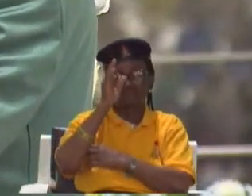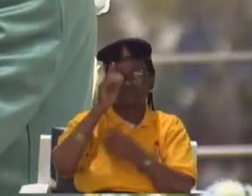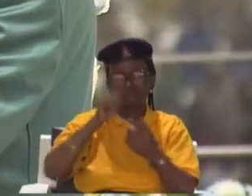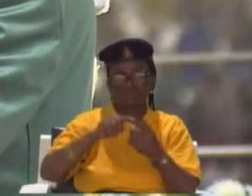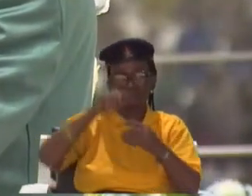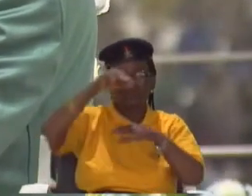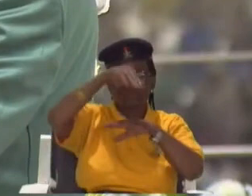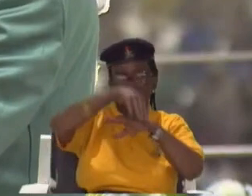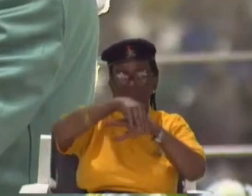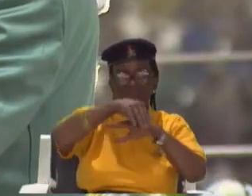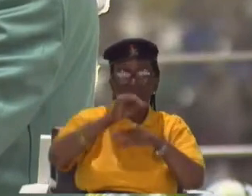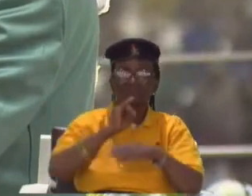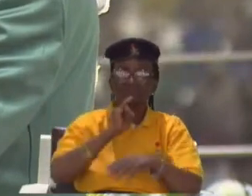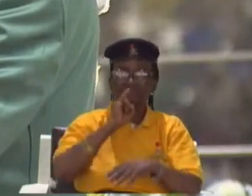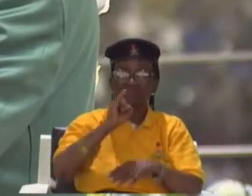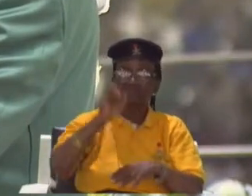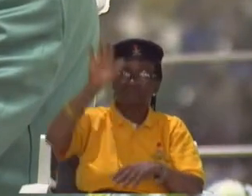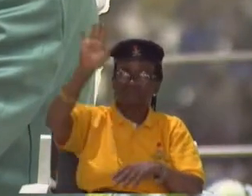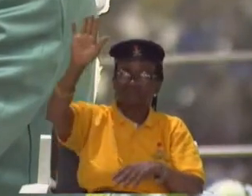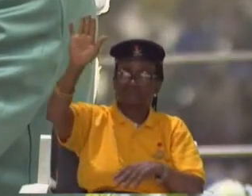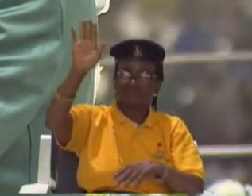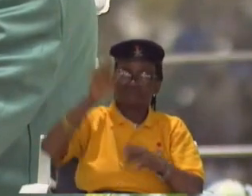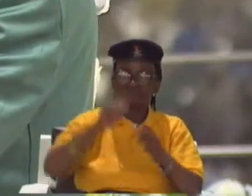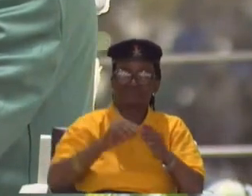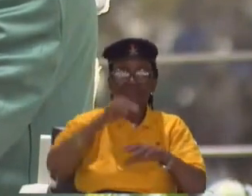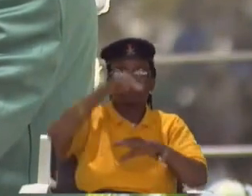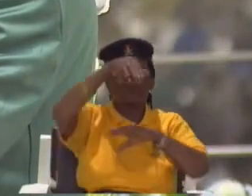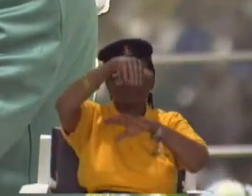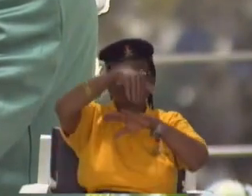tonight is your night. Ale yi ale ti eni.